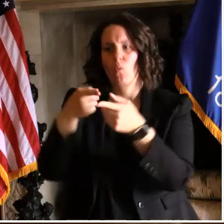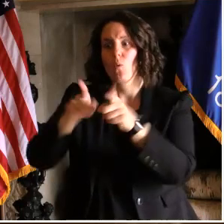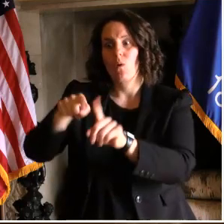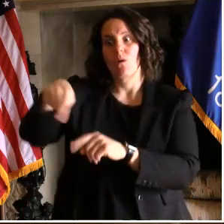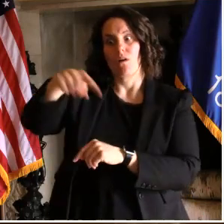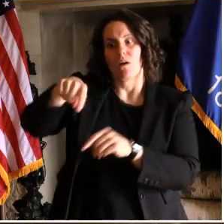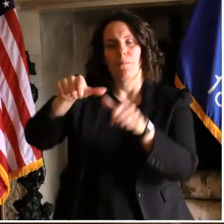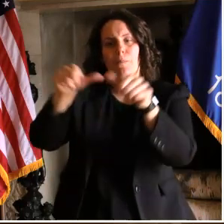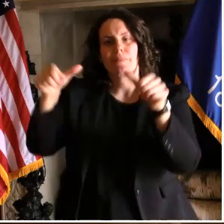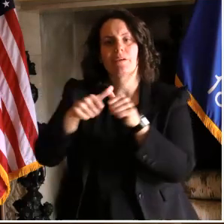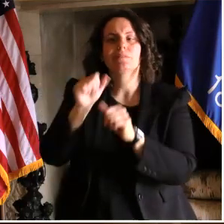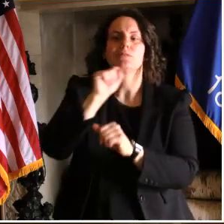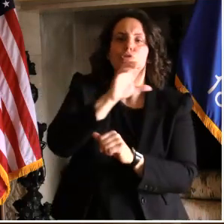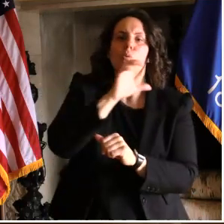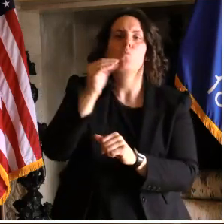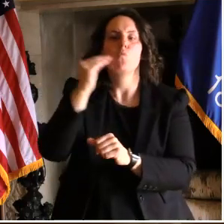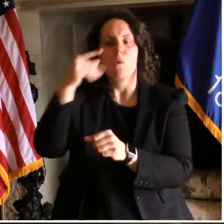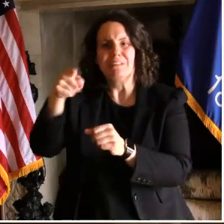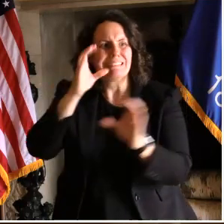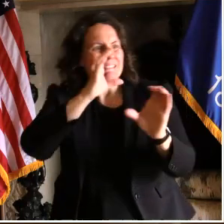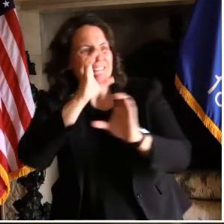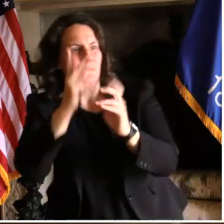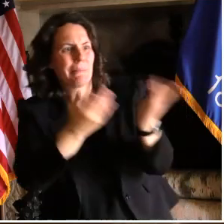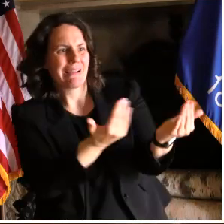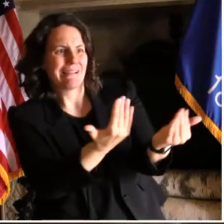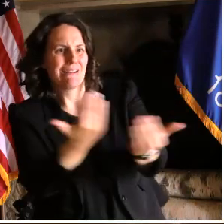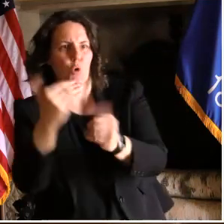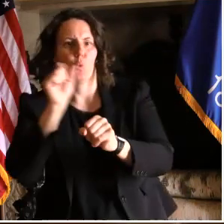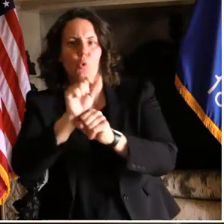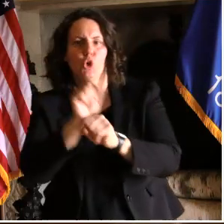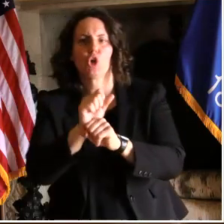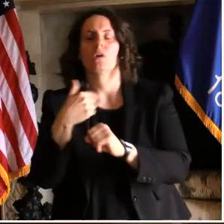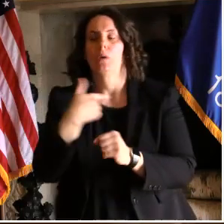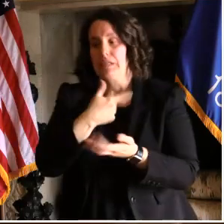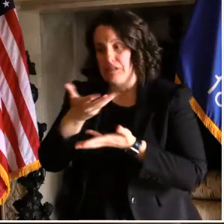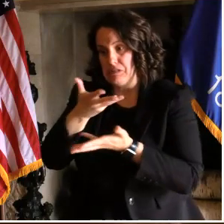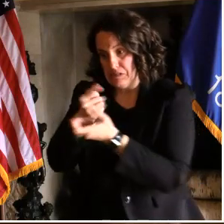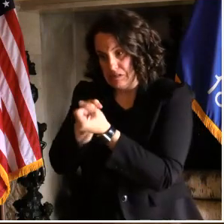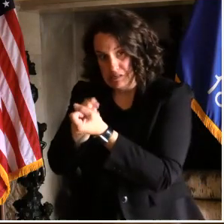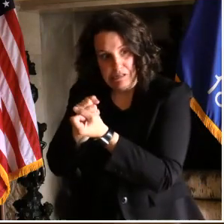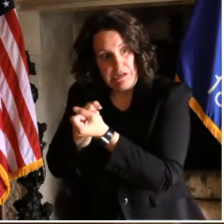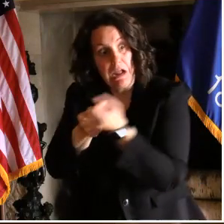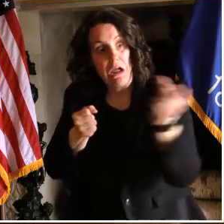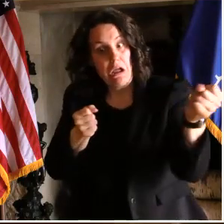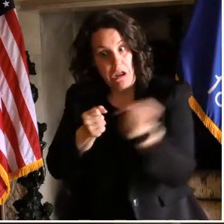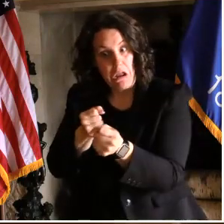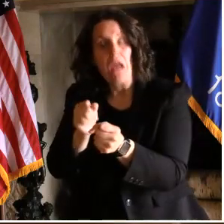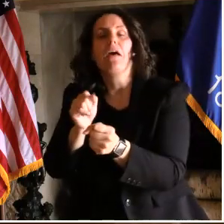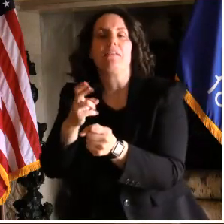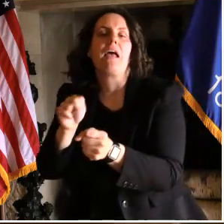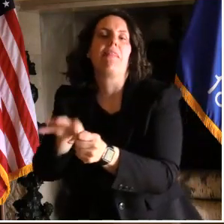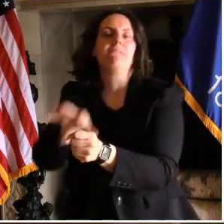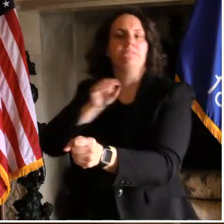complete that mission, and then we'll bring our folks back. One other thing I'd like to talk about today